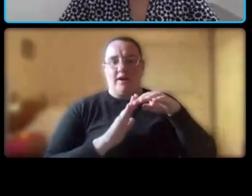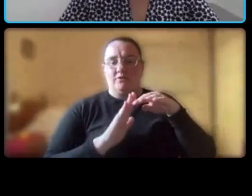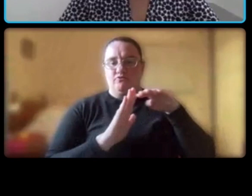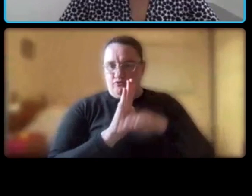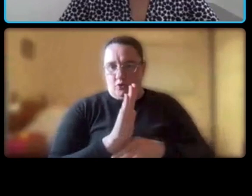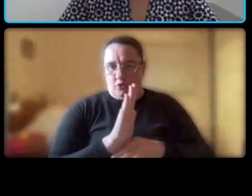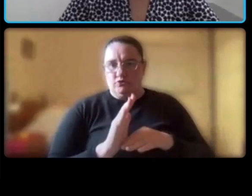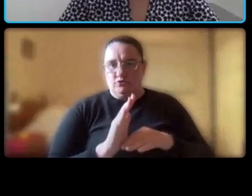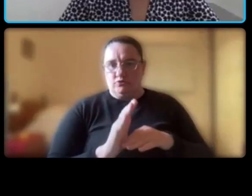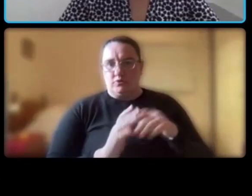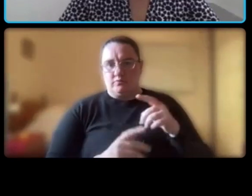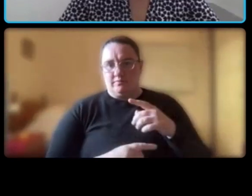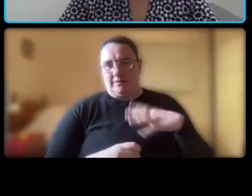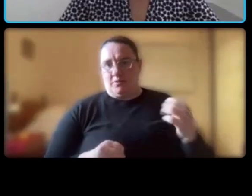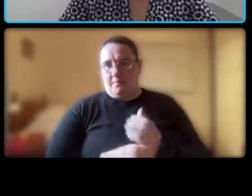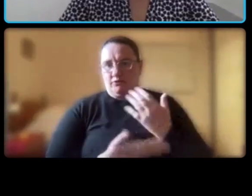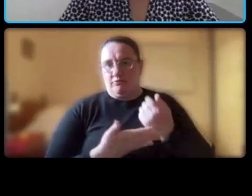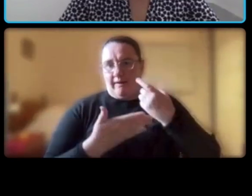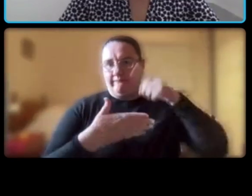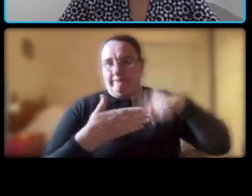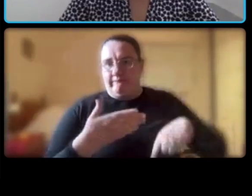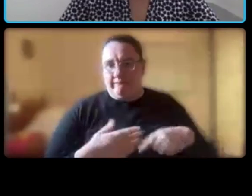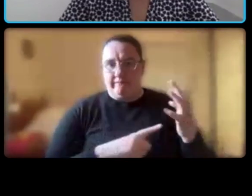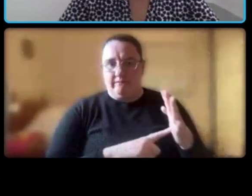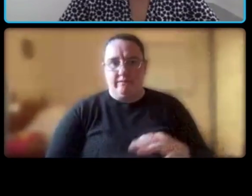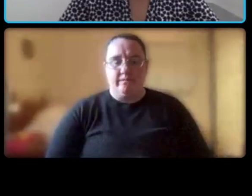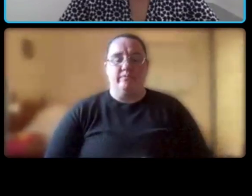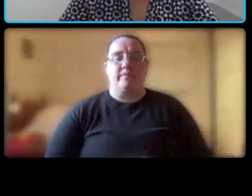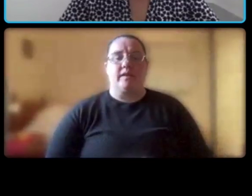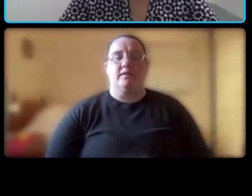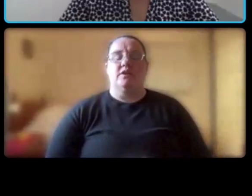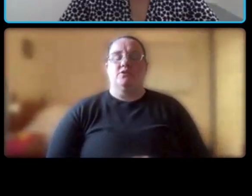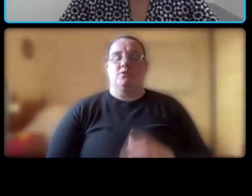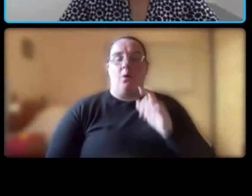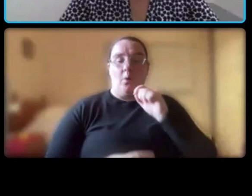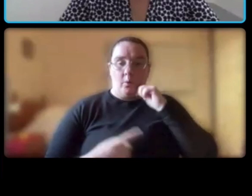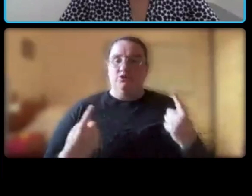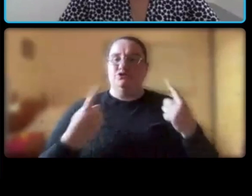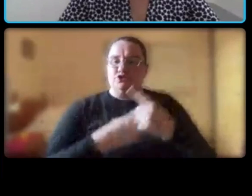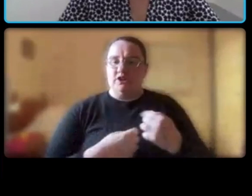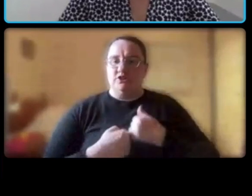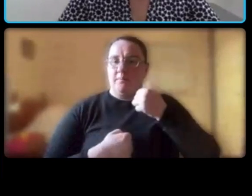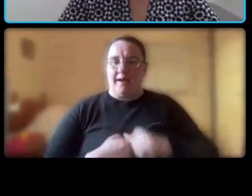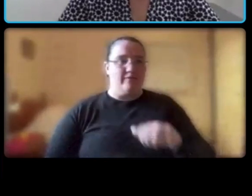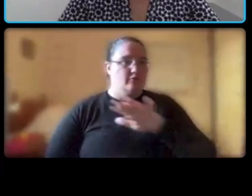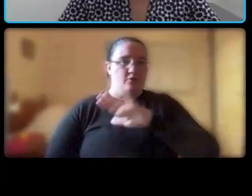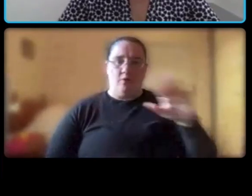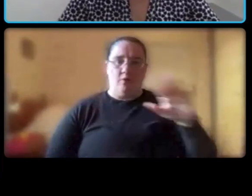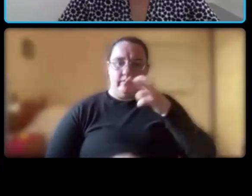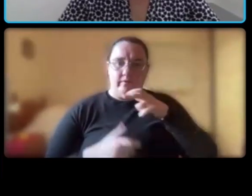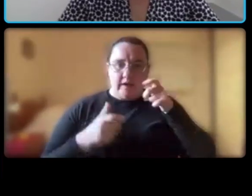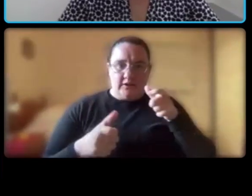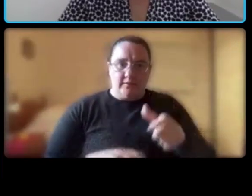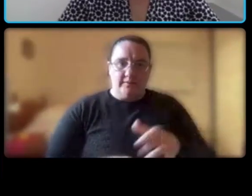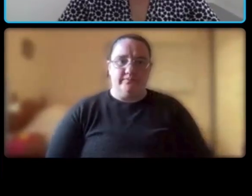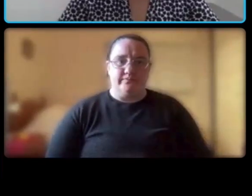this. We are striving for a fundamental change in outlook and behaviour across the sector. We will achieve this through